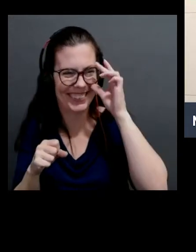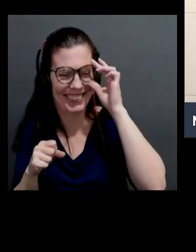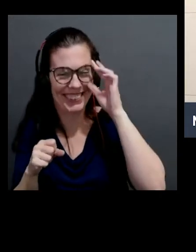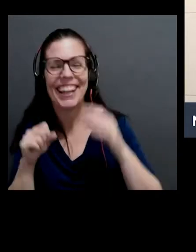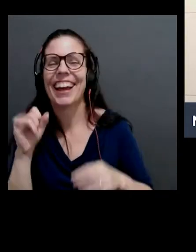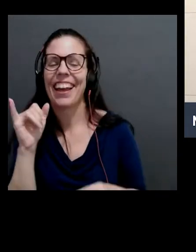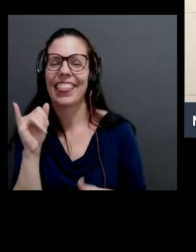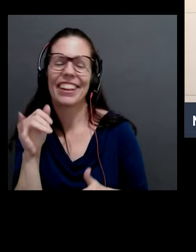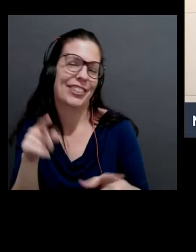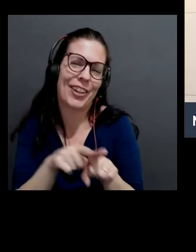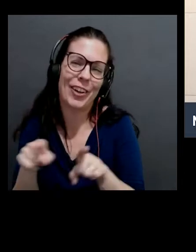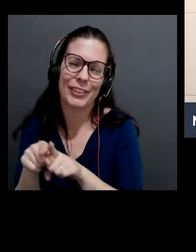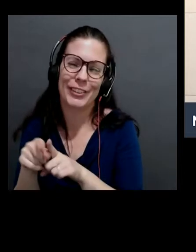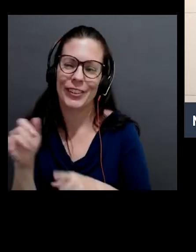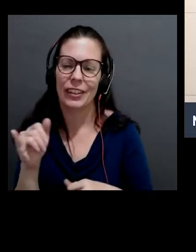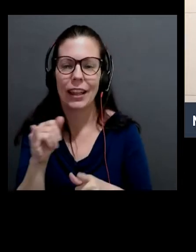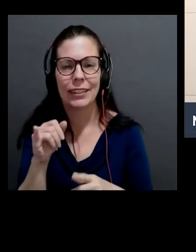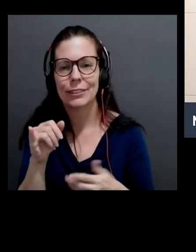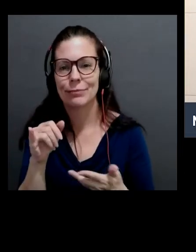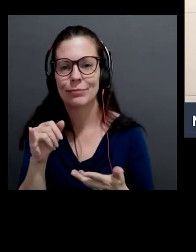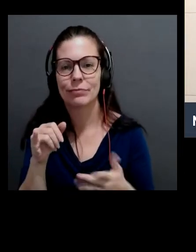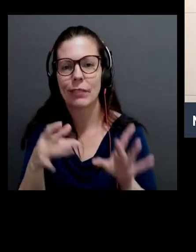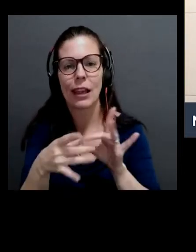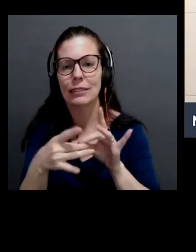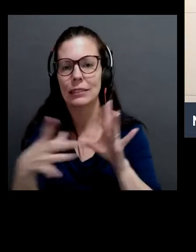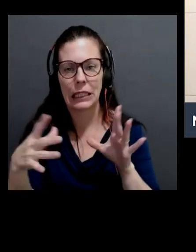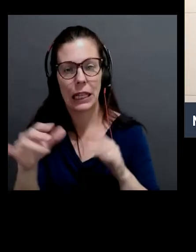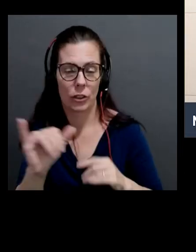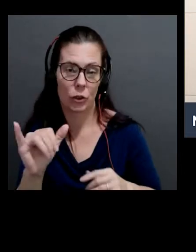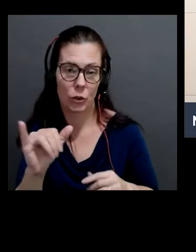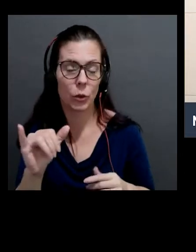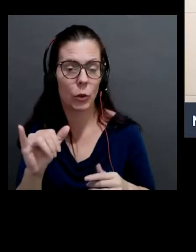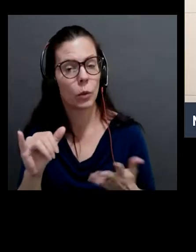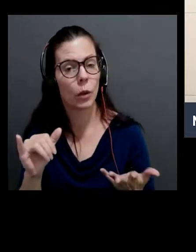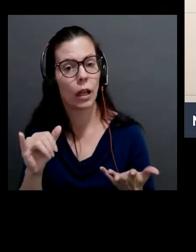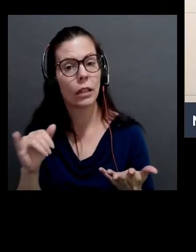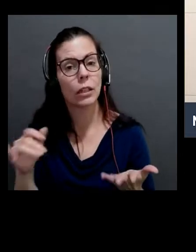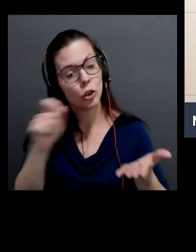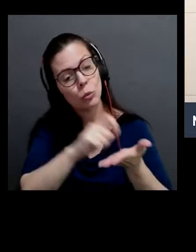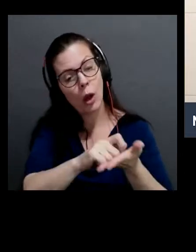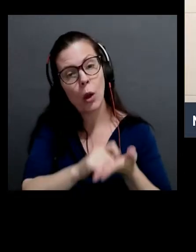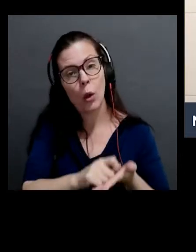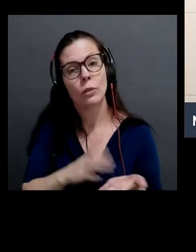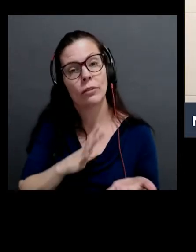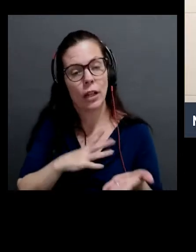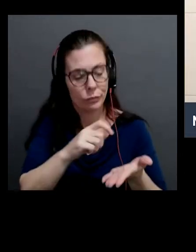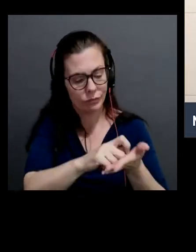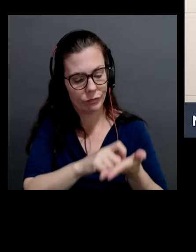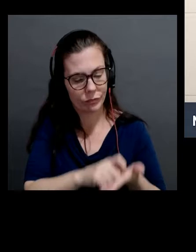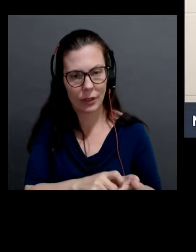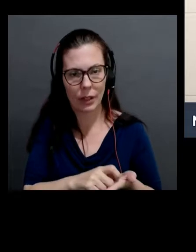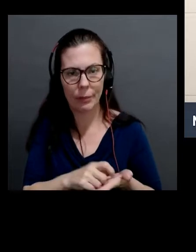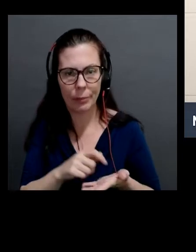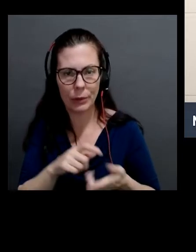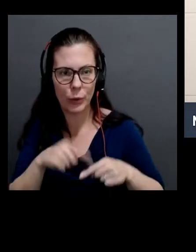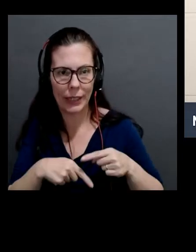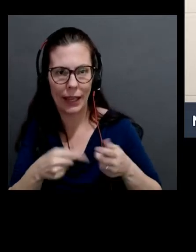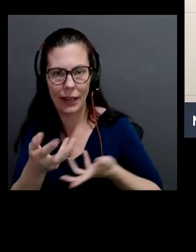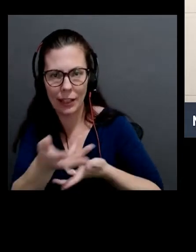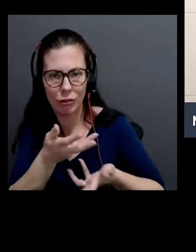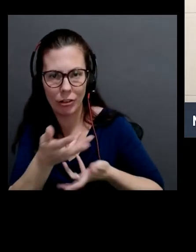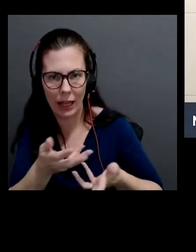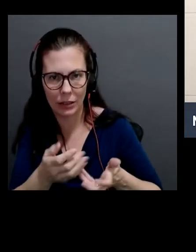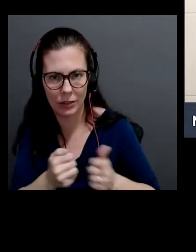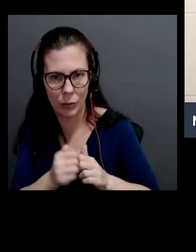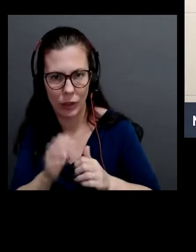there's also like this sort of like disconnect here, but like whenever you wrote notes, like it's not like you can interact with the notes like personally. So like